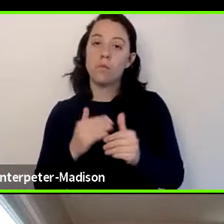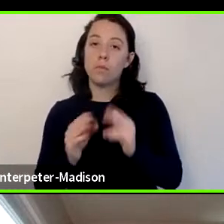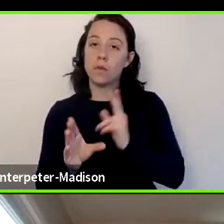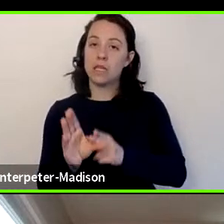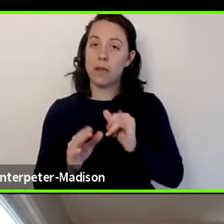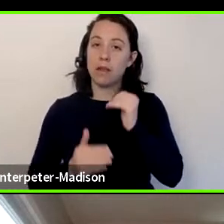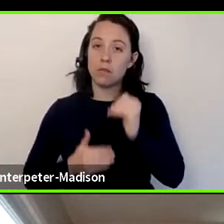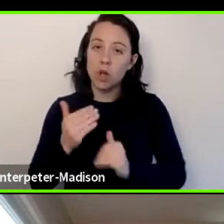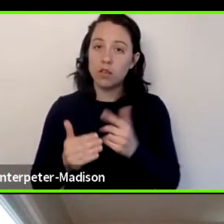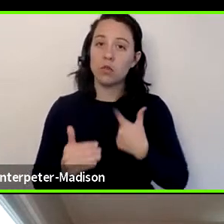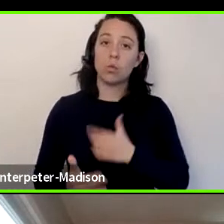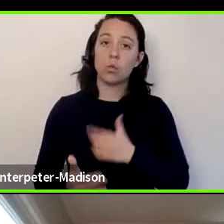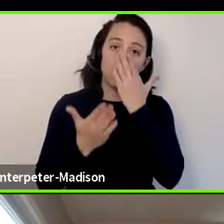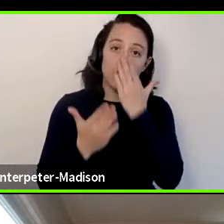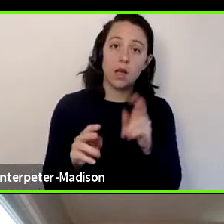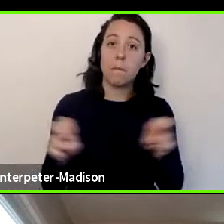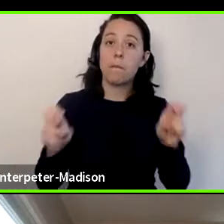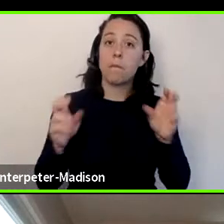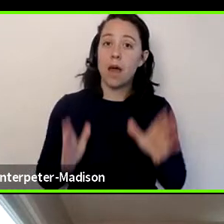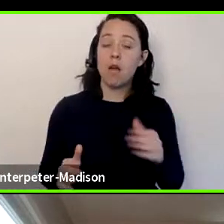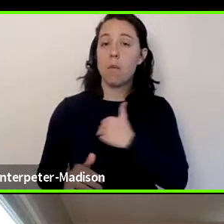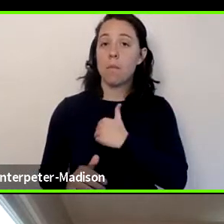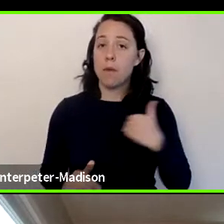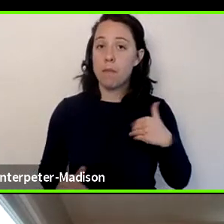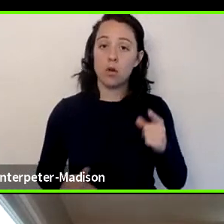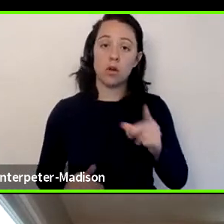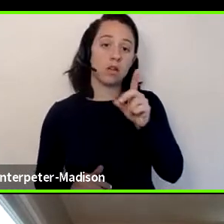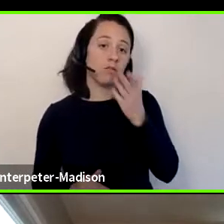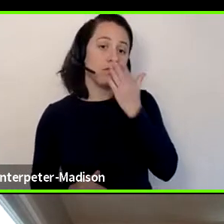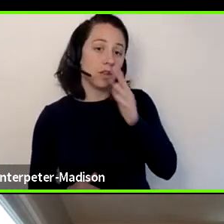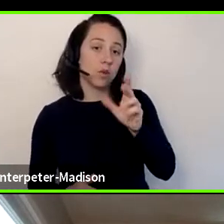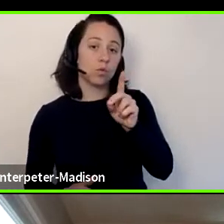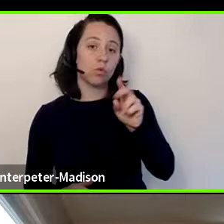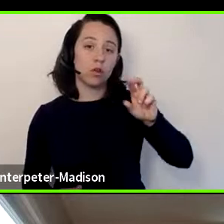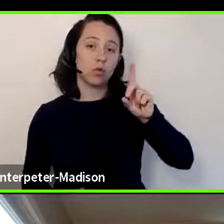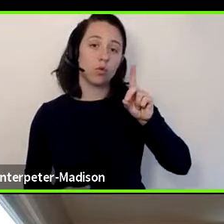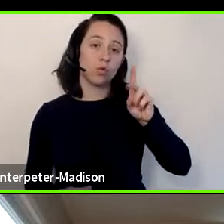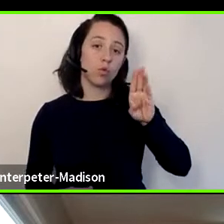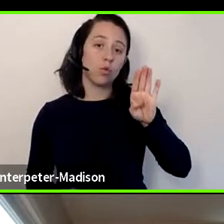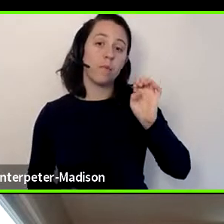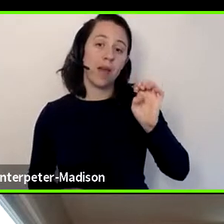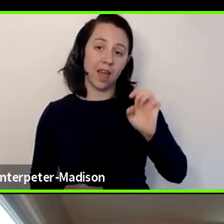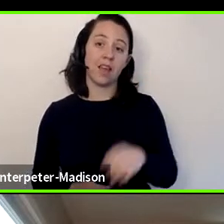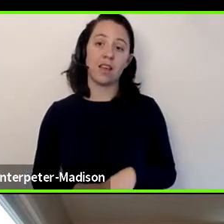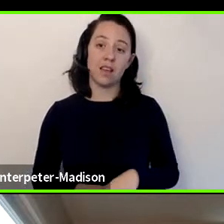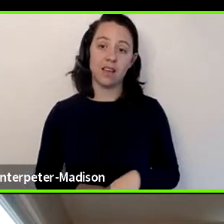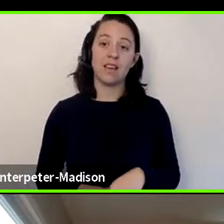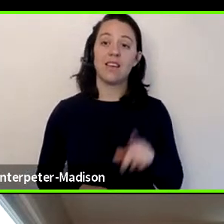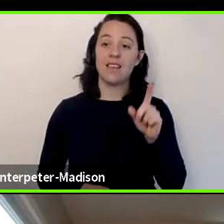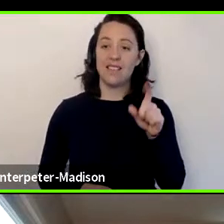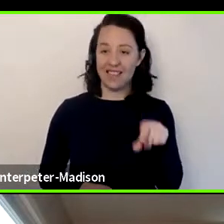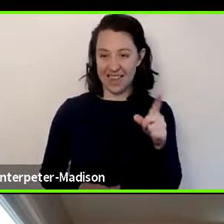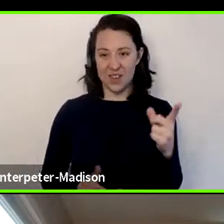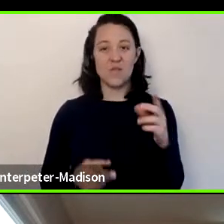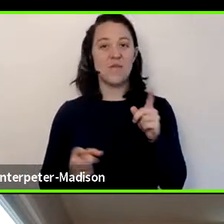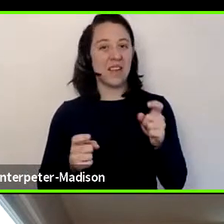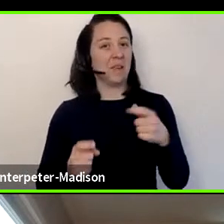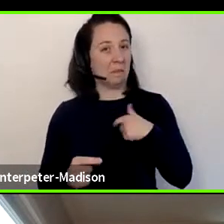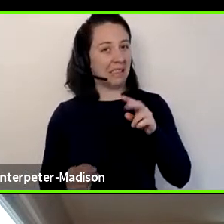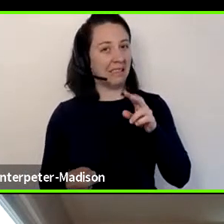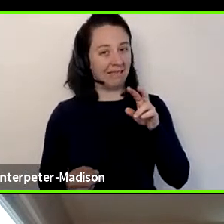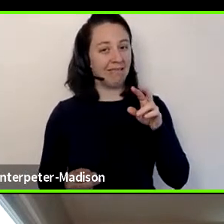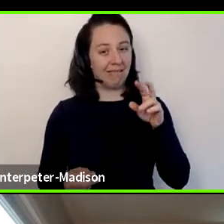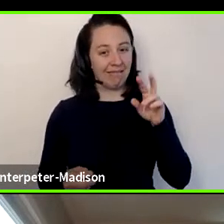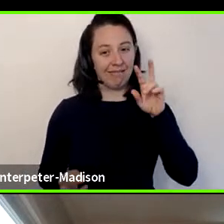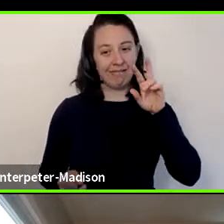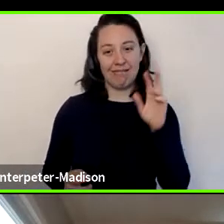members. We definitely thank Dr. DeBay, who had to put up with me messing up his name, and also Dr.